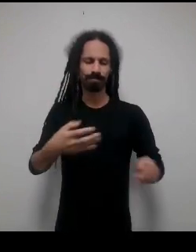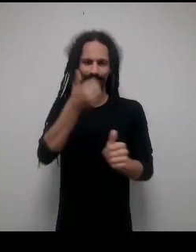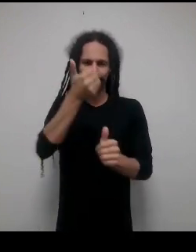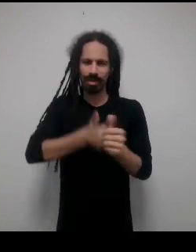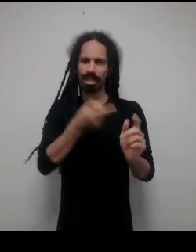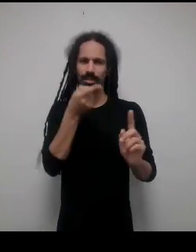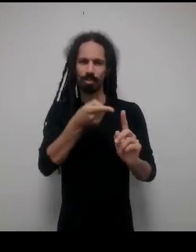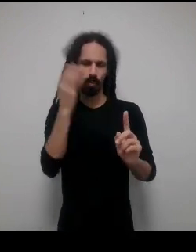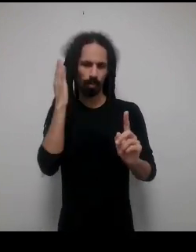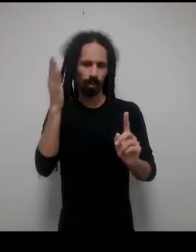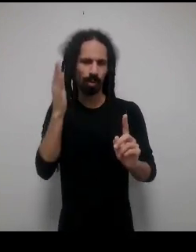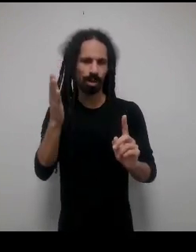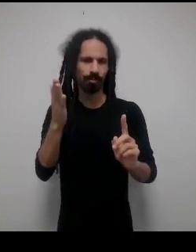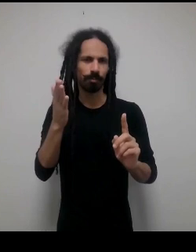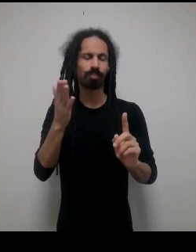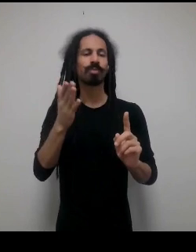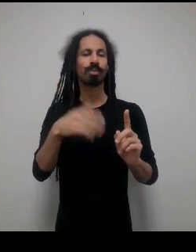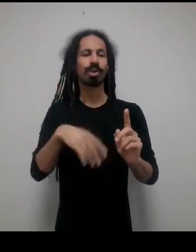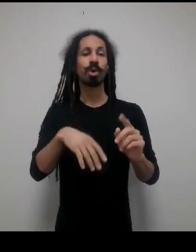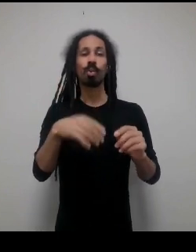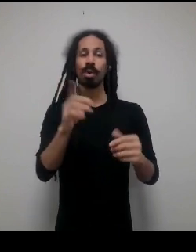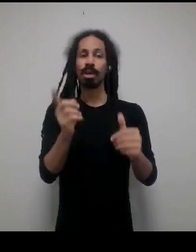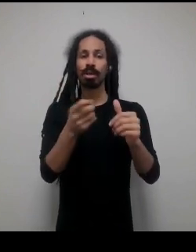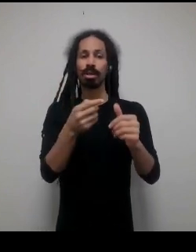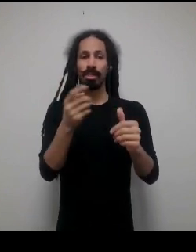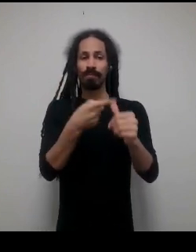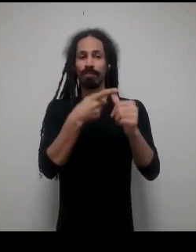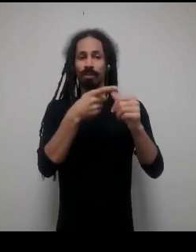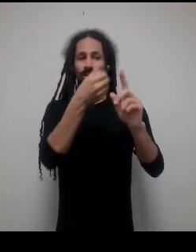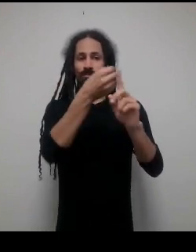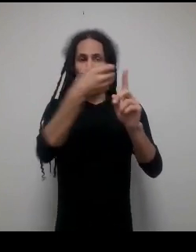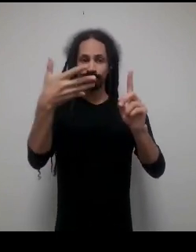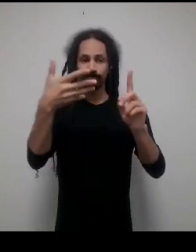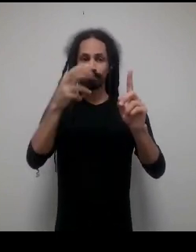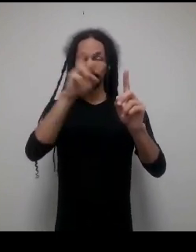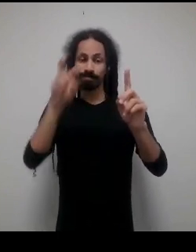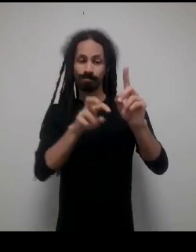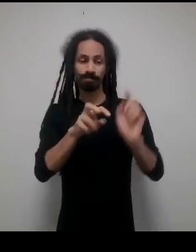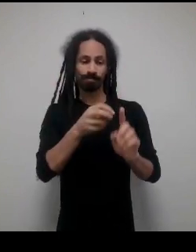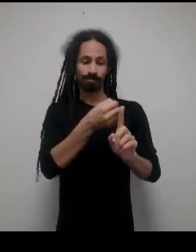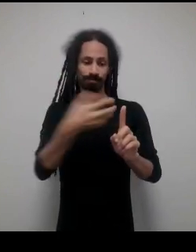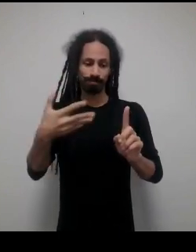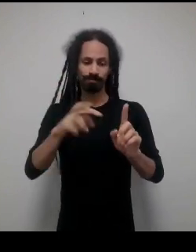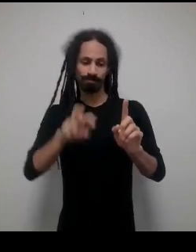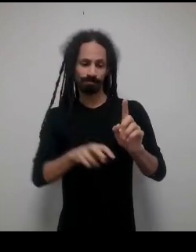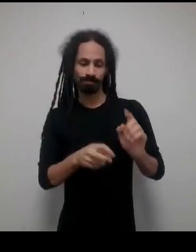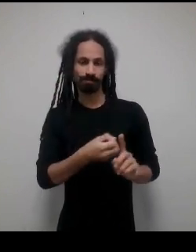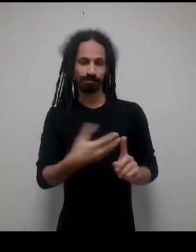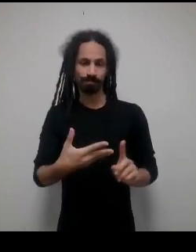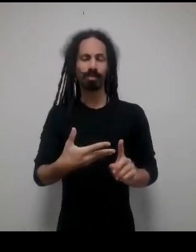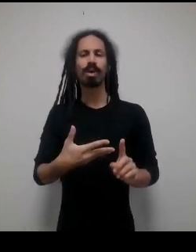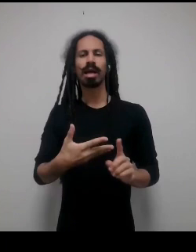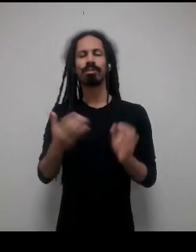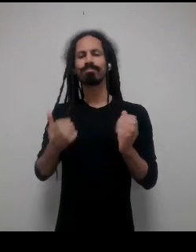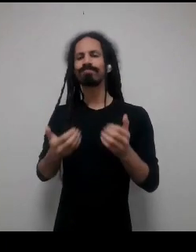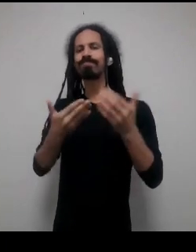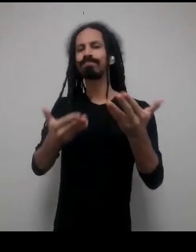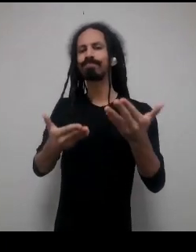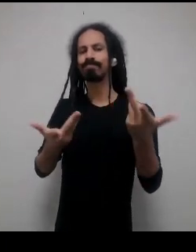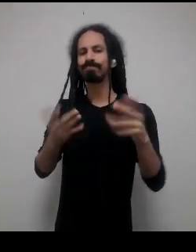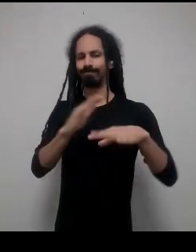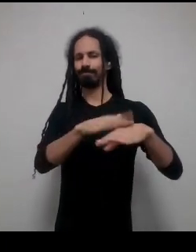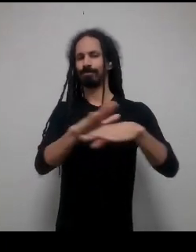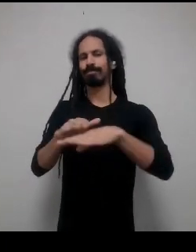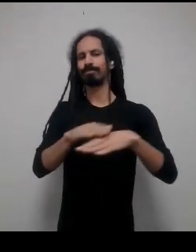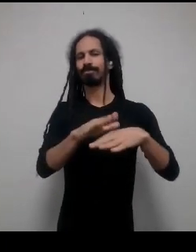you transition from one main point to another, I'd recommend to use some sort of signpost to indicate to your audience that you're moving